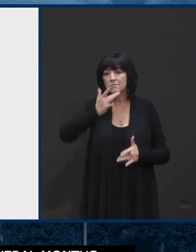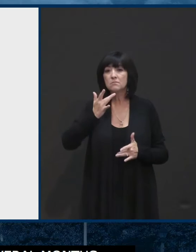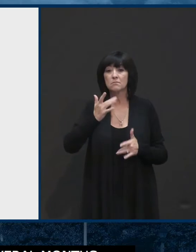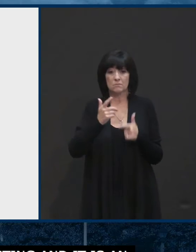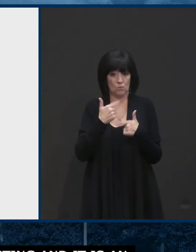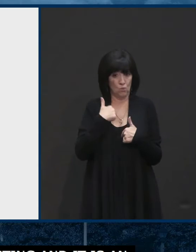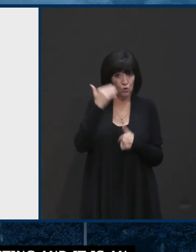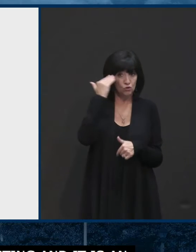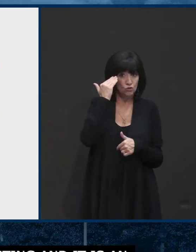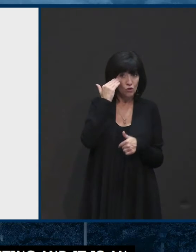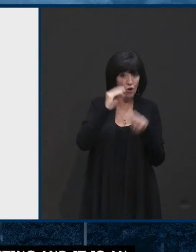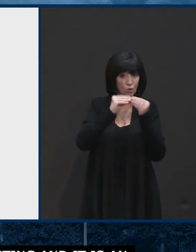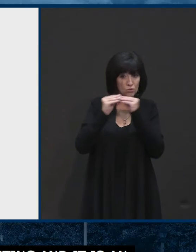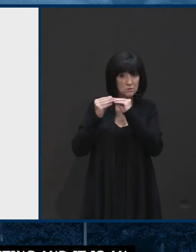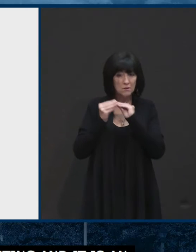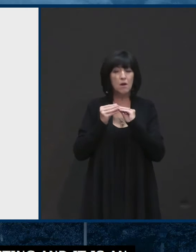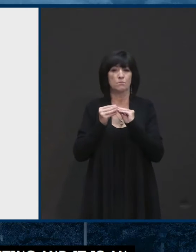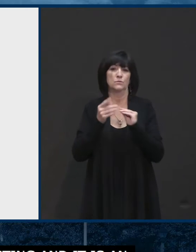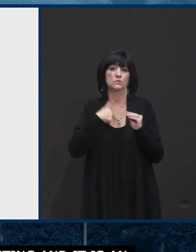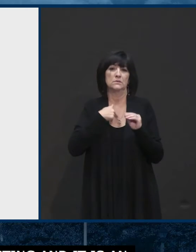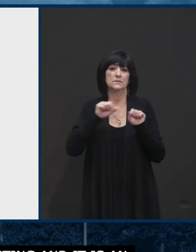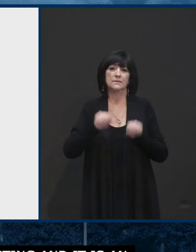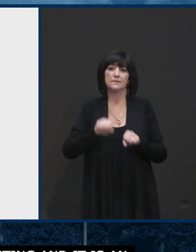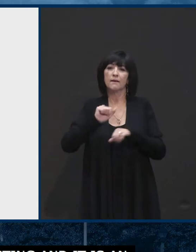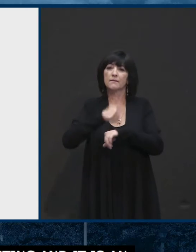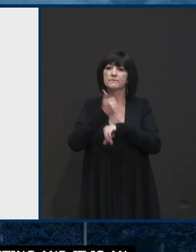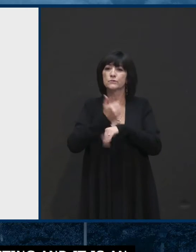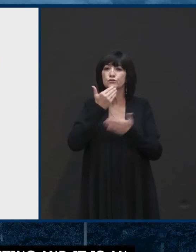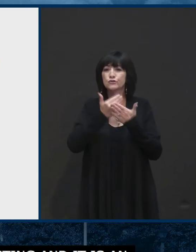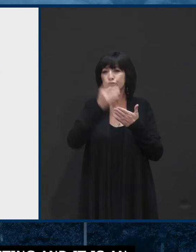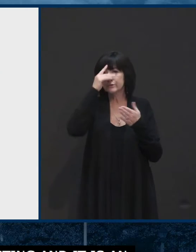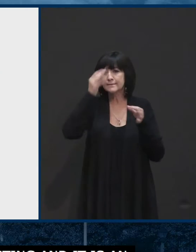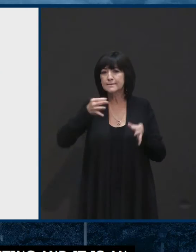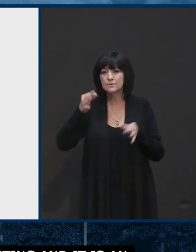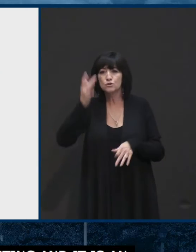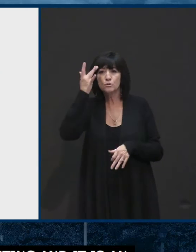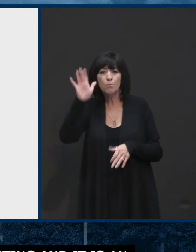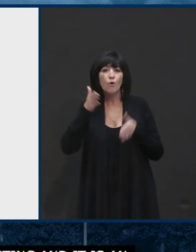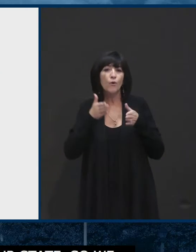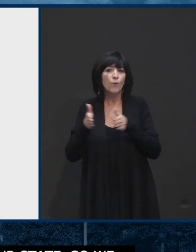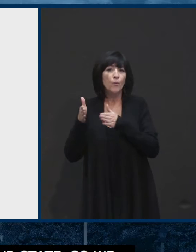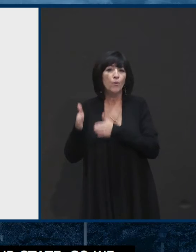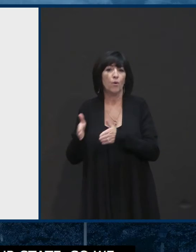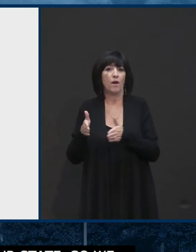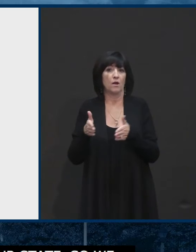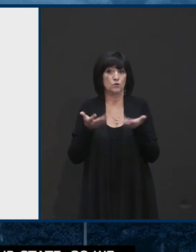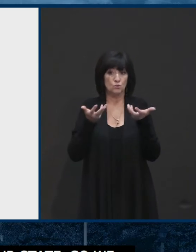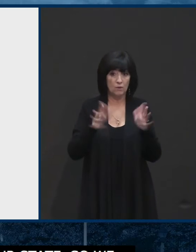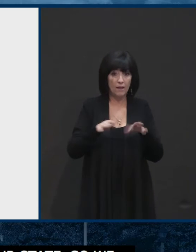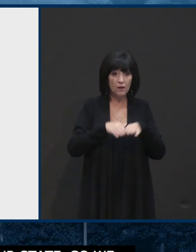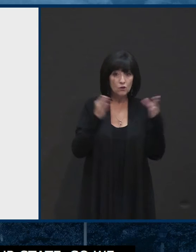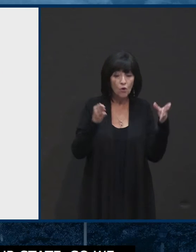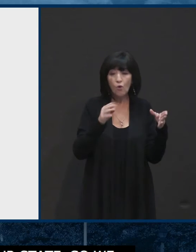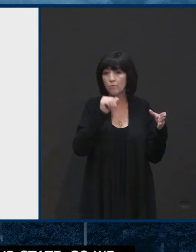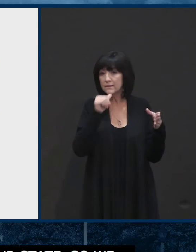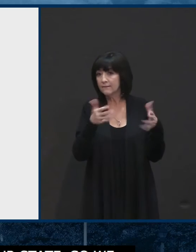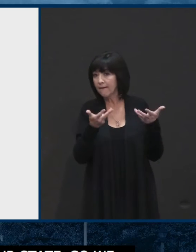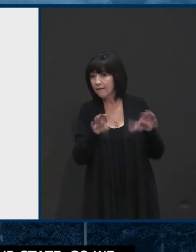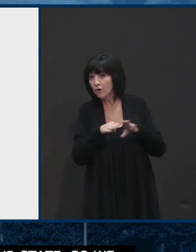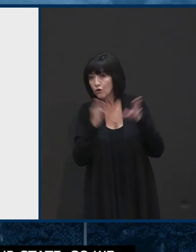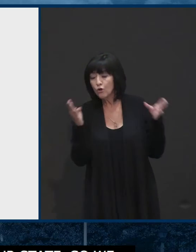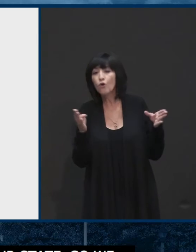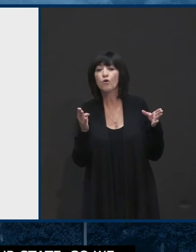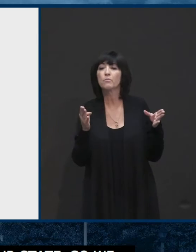schools safely, so we can make smart decisions about bringing folks back to work, and so people can get an understanding of areas